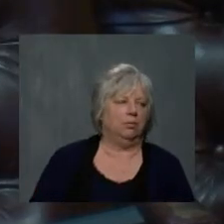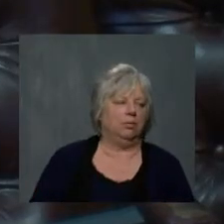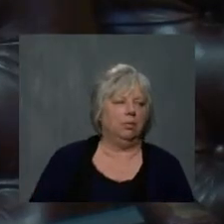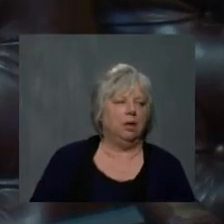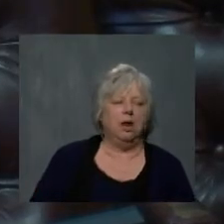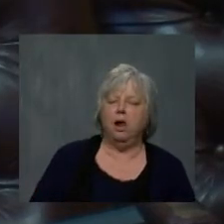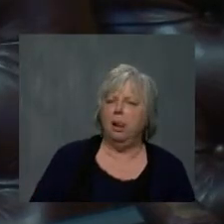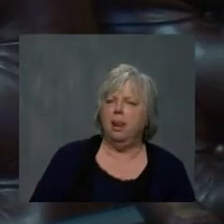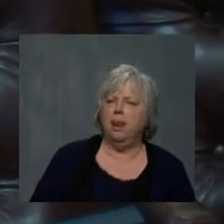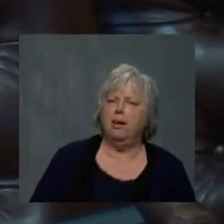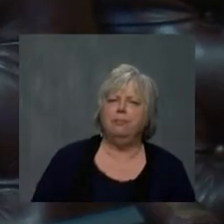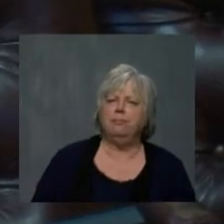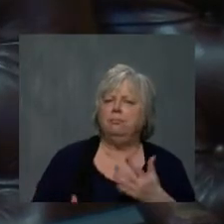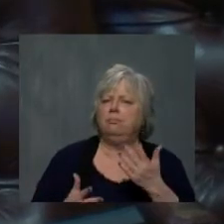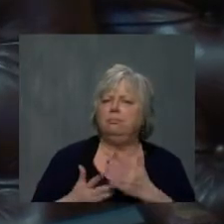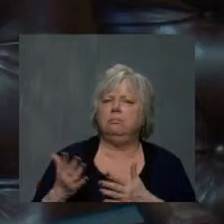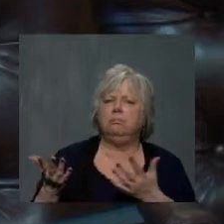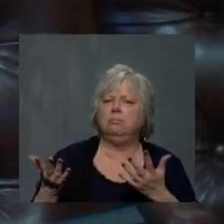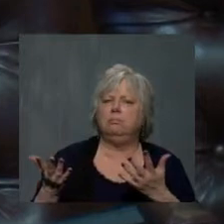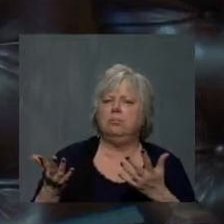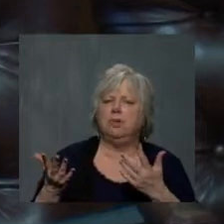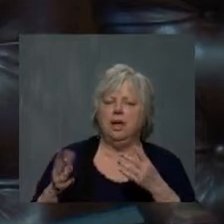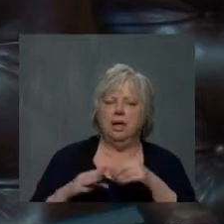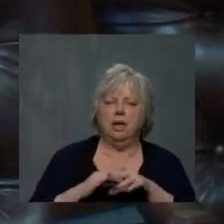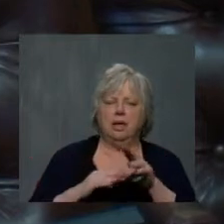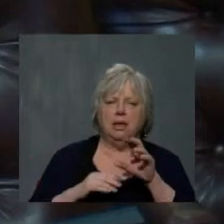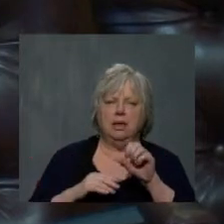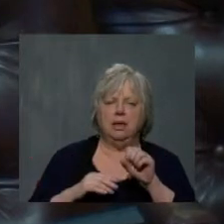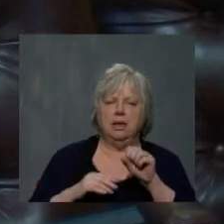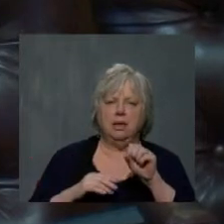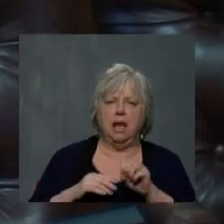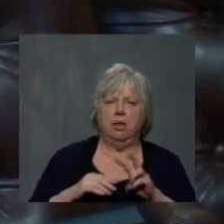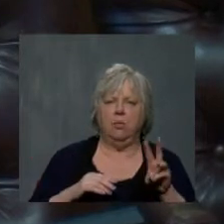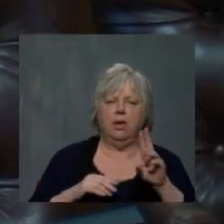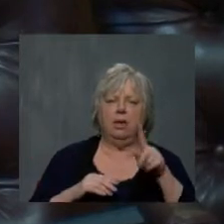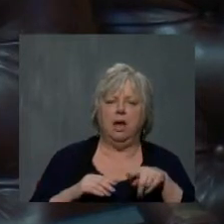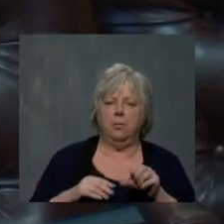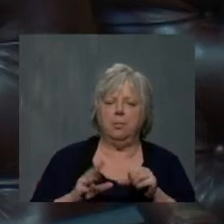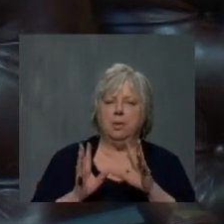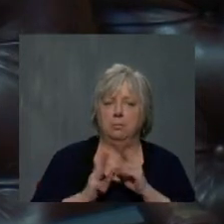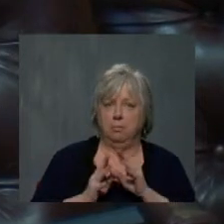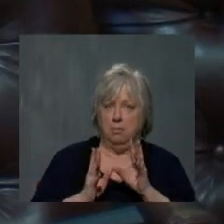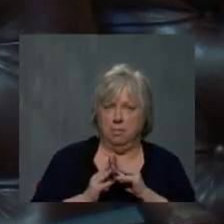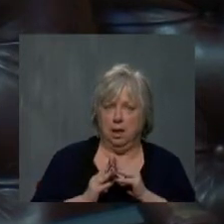So somehow in our Southwest United for Progress meetings,